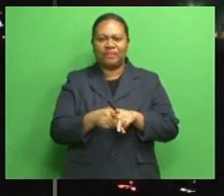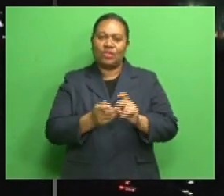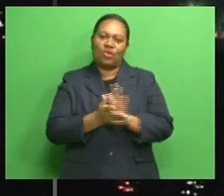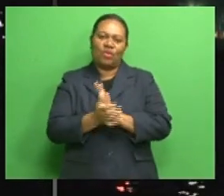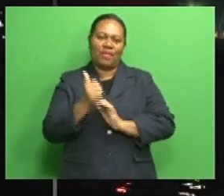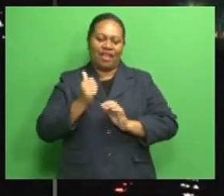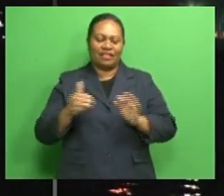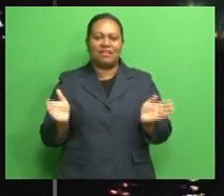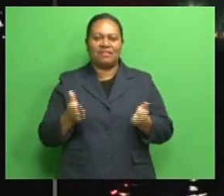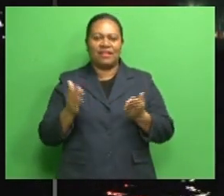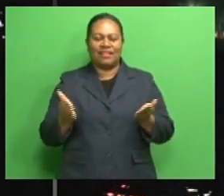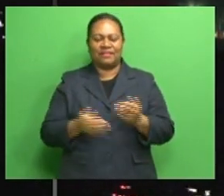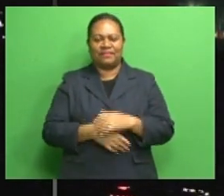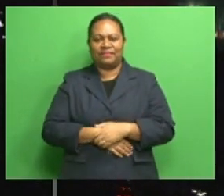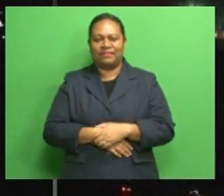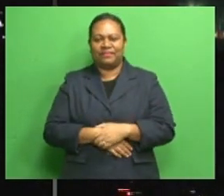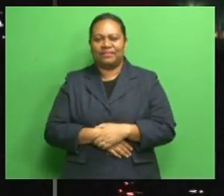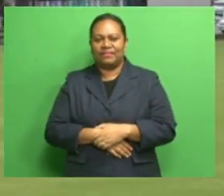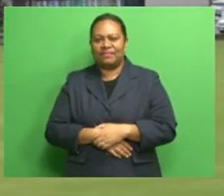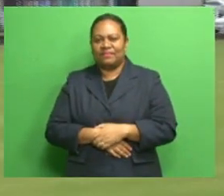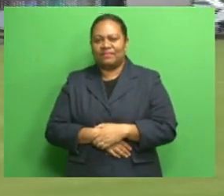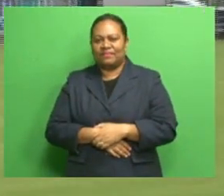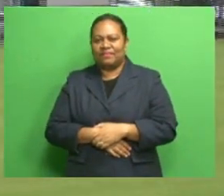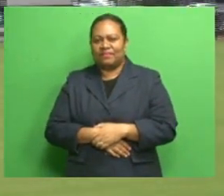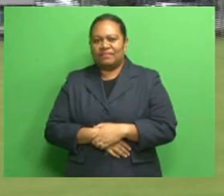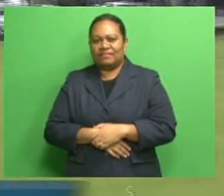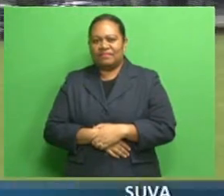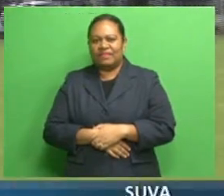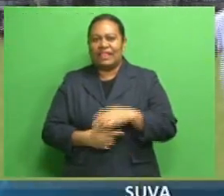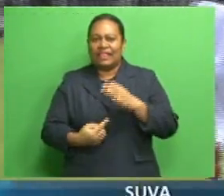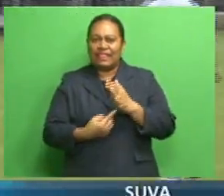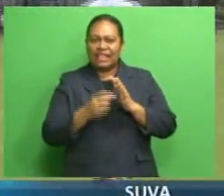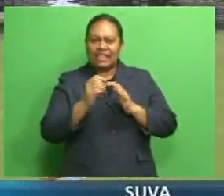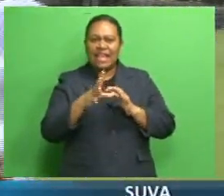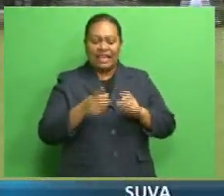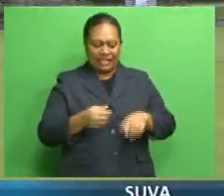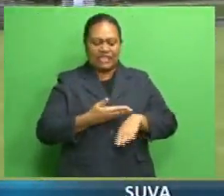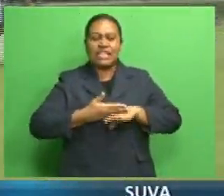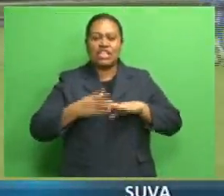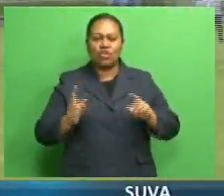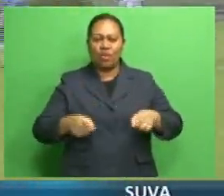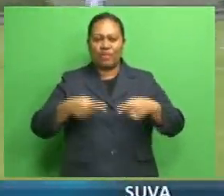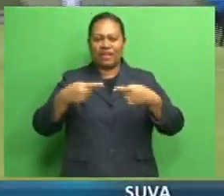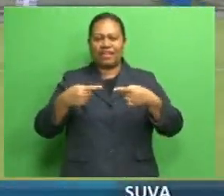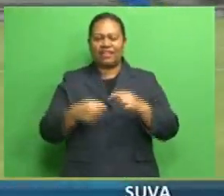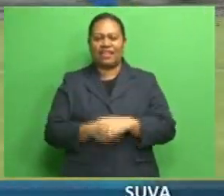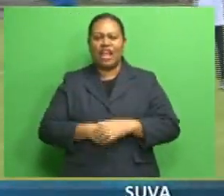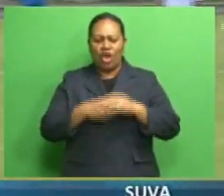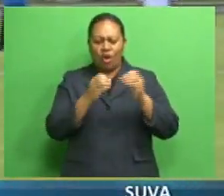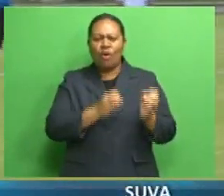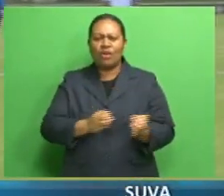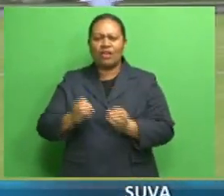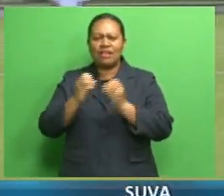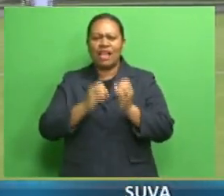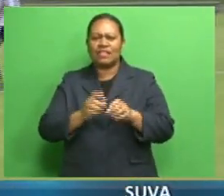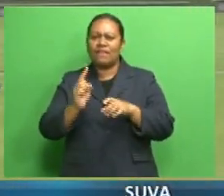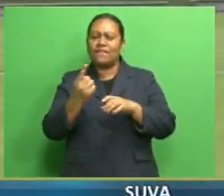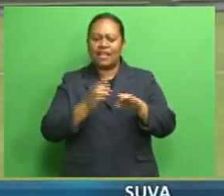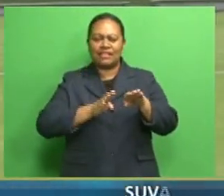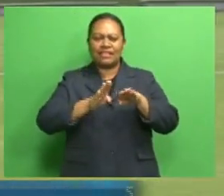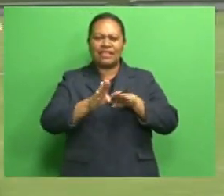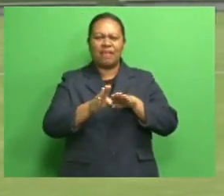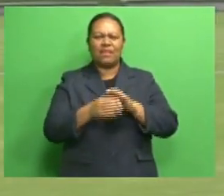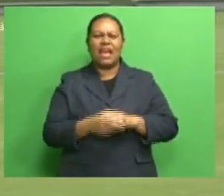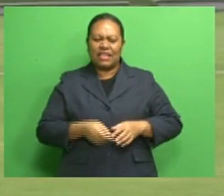Tale Matarkula has more. The T10 is a new competition format organized as the first step towards some form